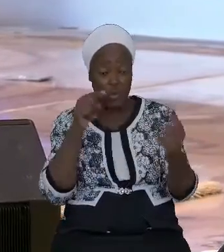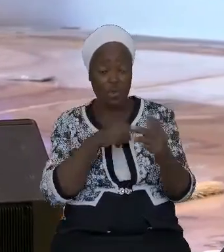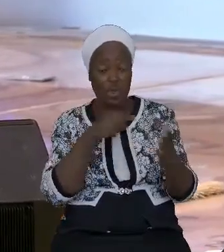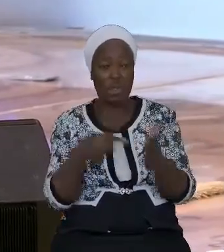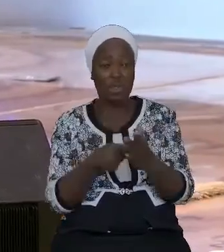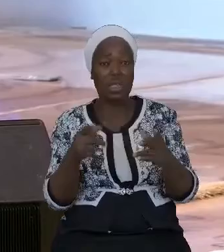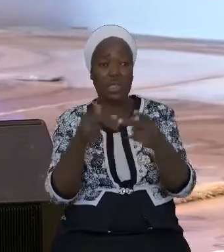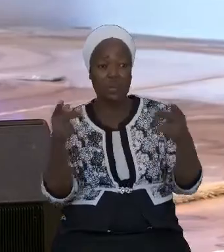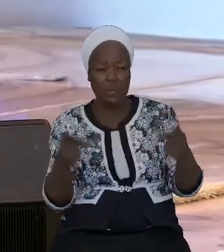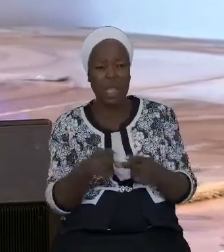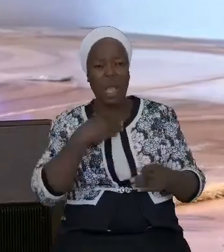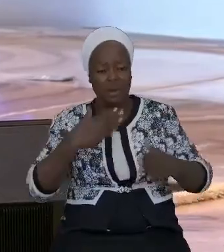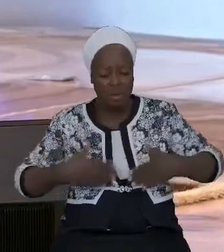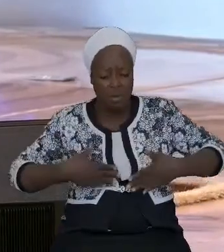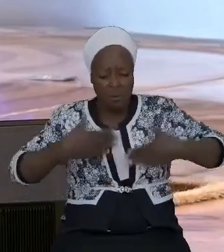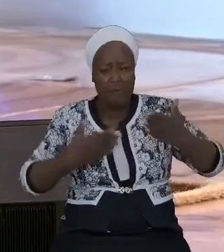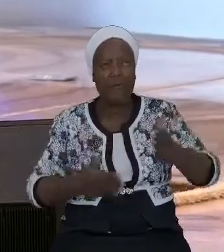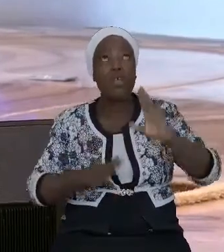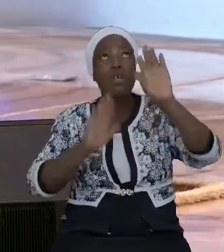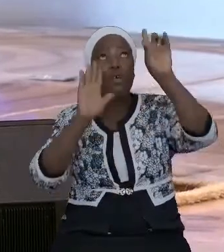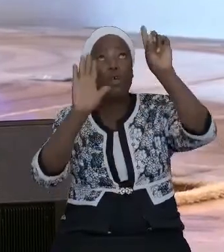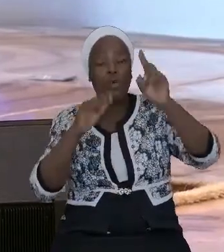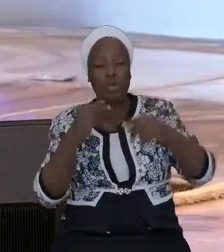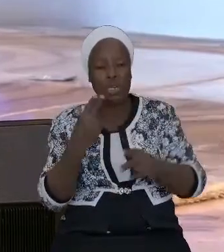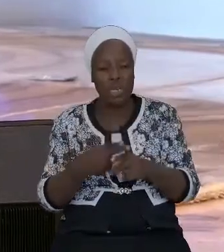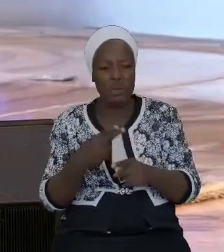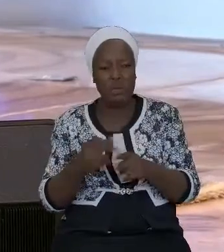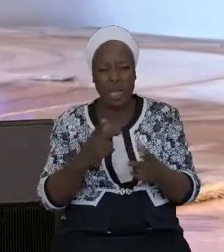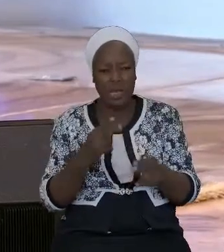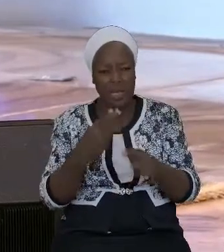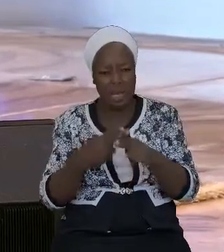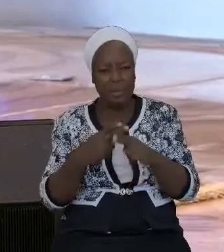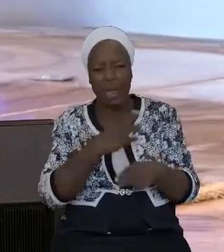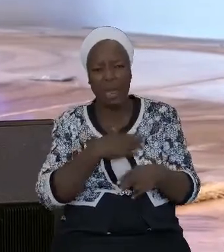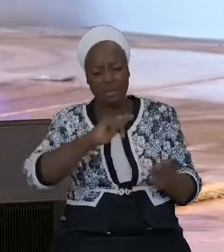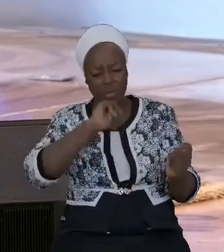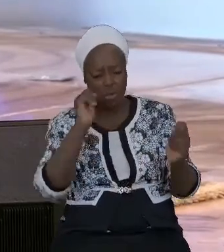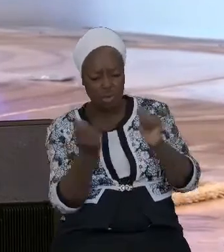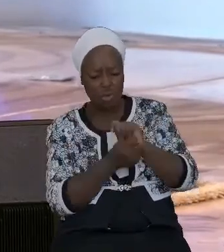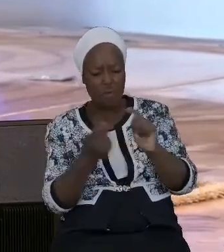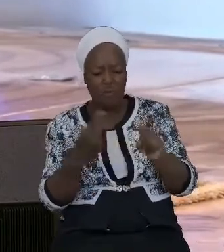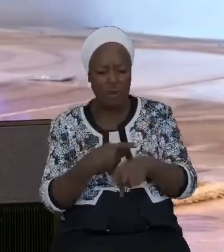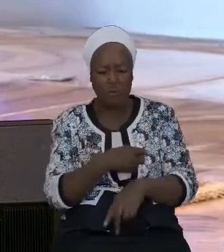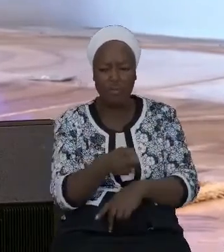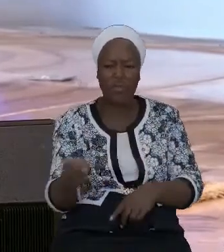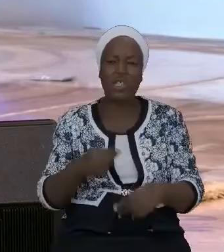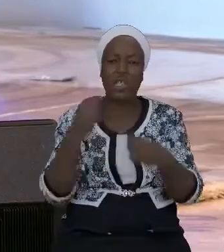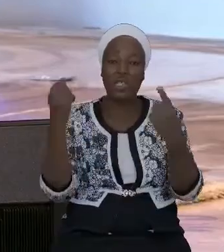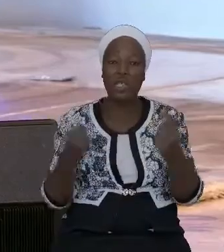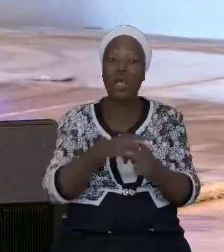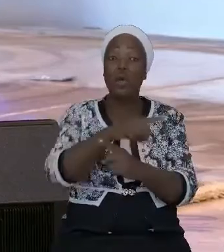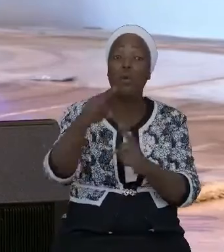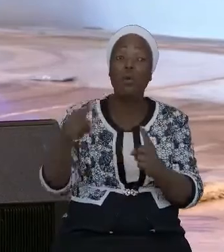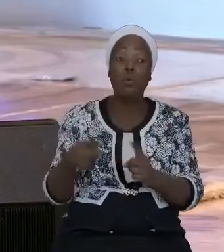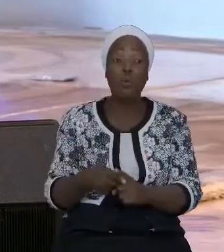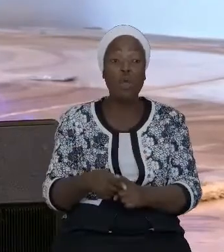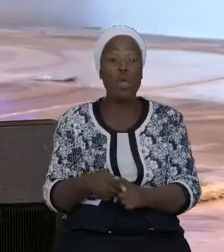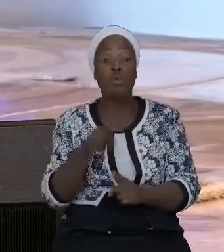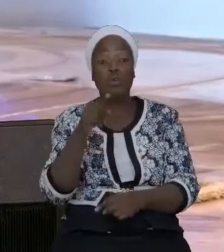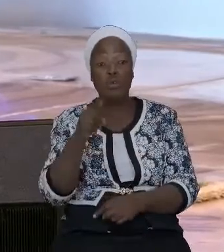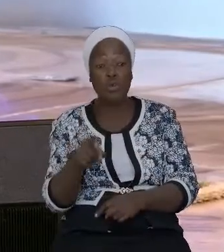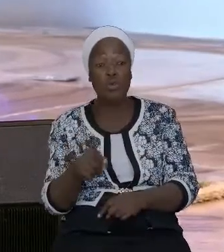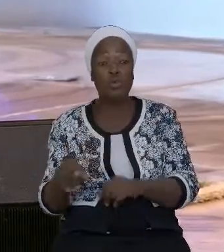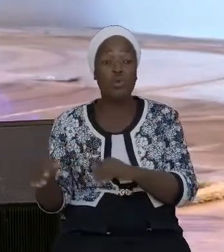thy name and turn from their sin, when thou